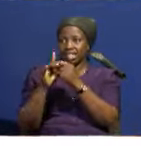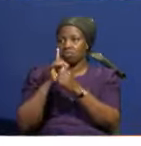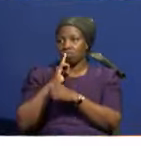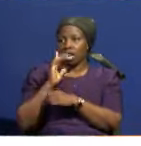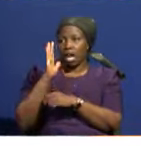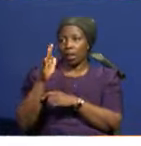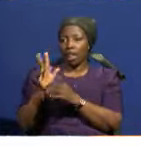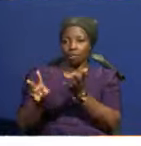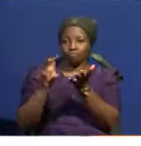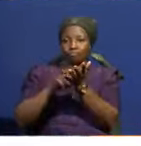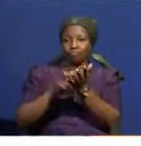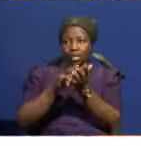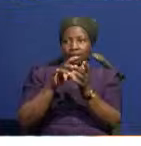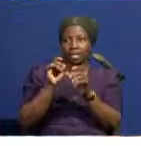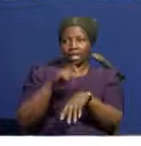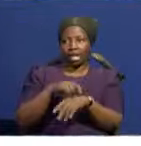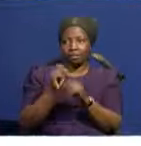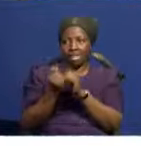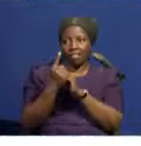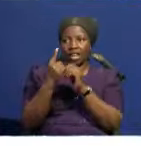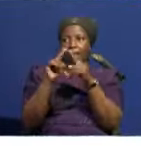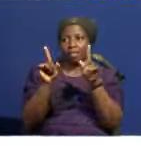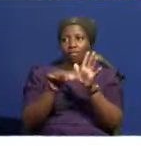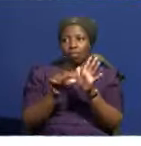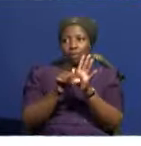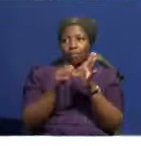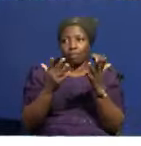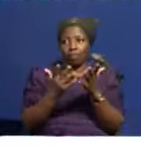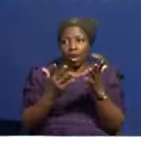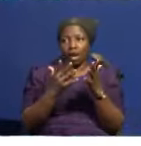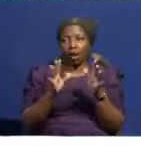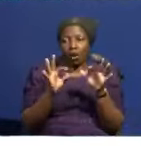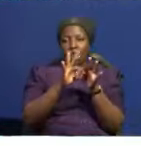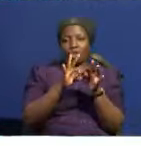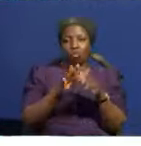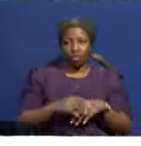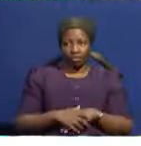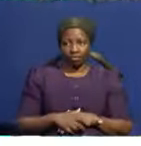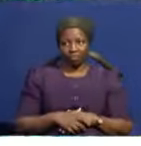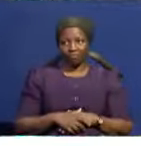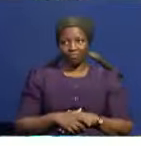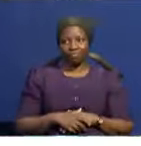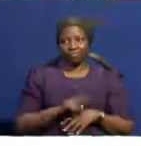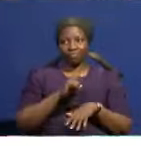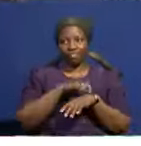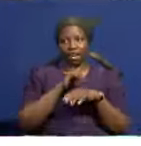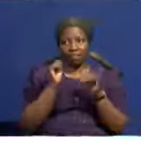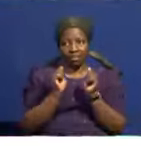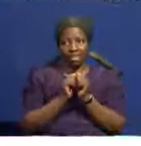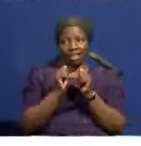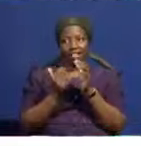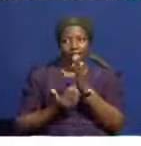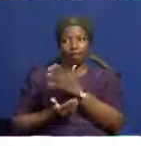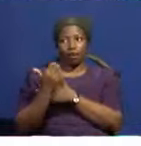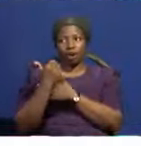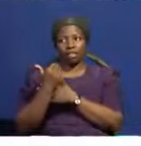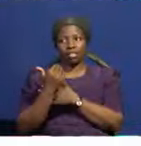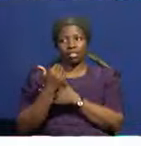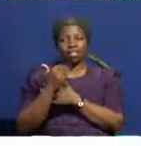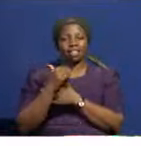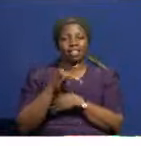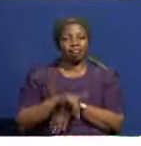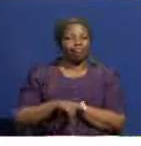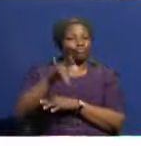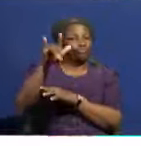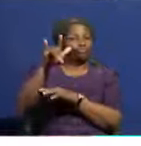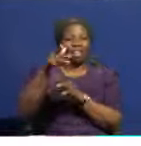tapanda here 11, lakini problem ni ile ya connection Nairobi da. By 10 a.m., no domestic flights had taken off, with only